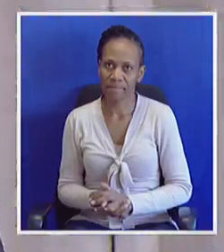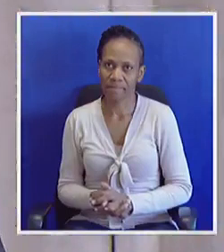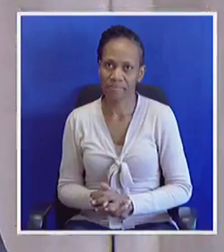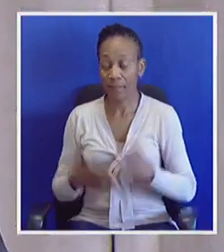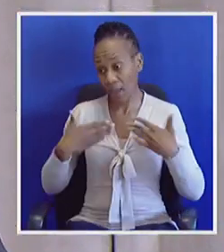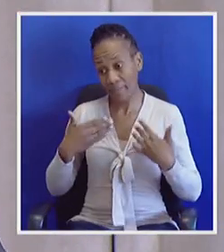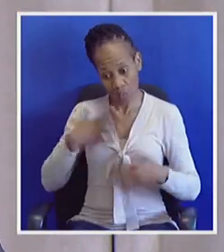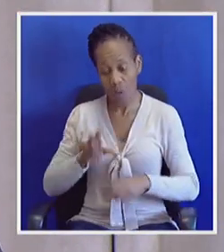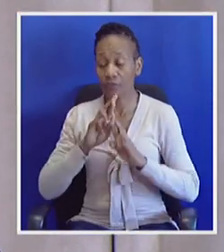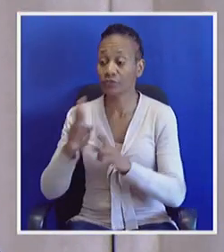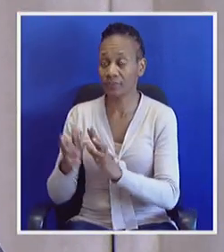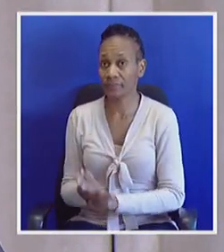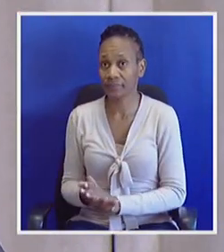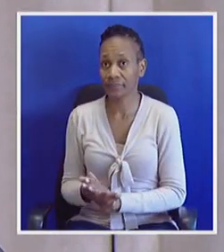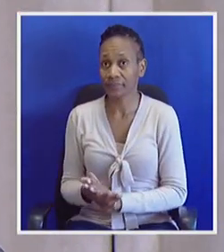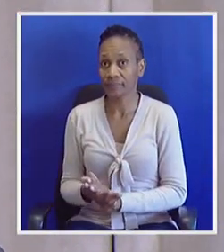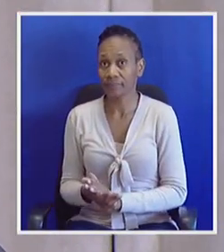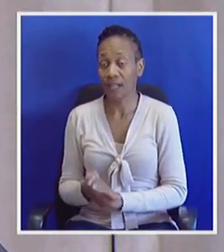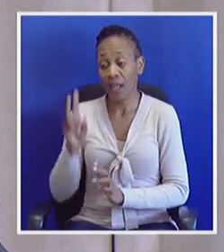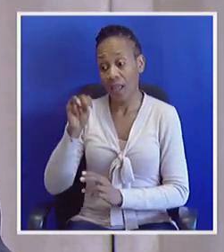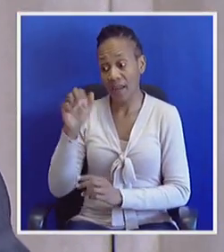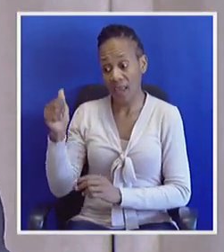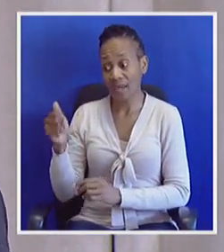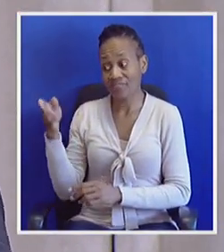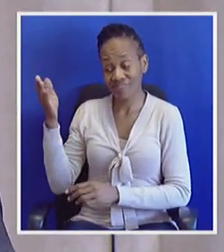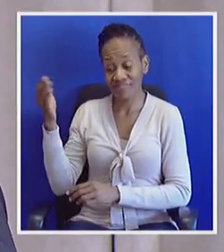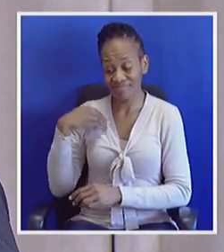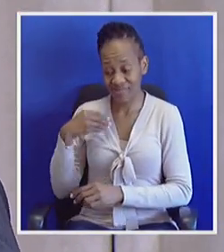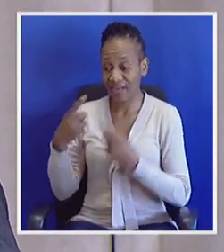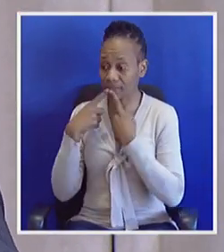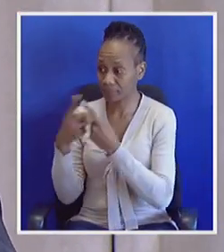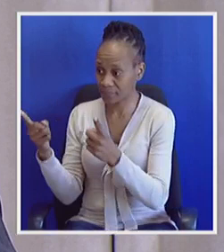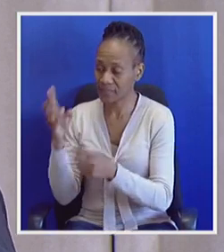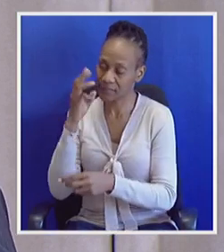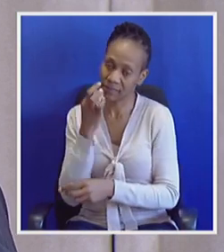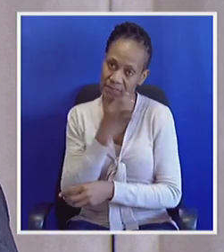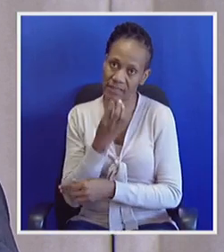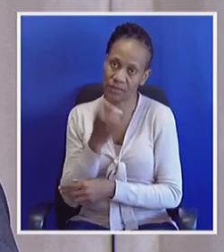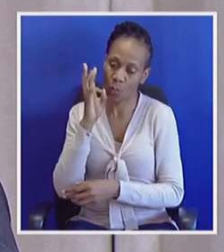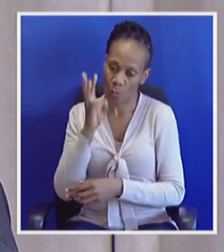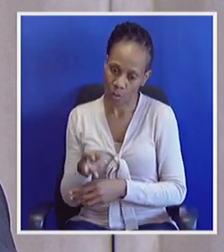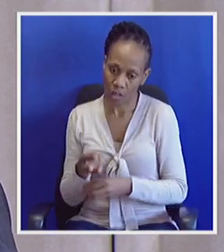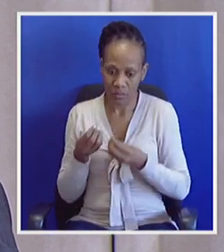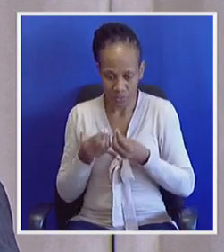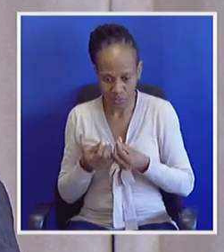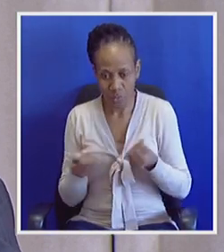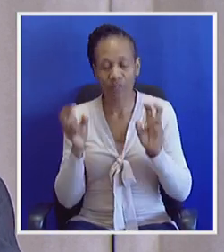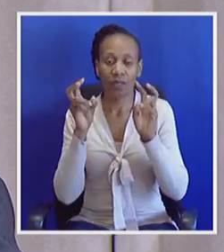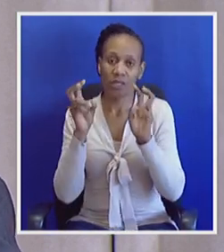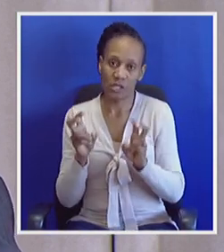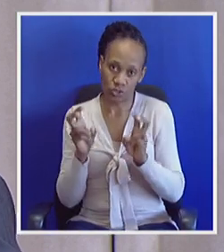question. I did say in the National Assembly that I would be dealing with this